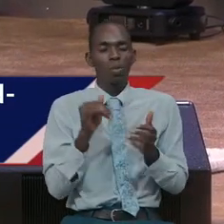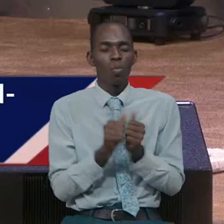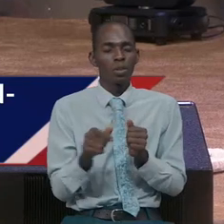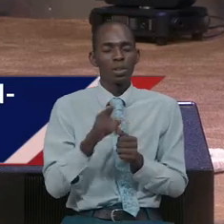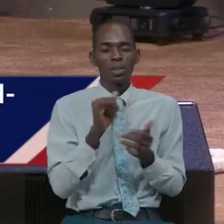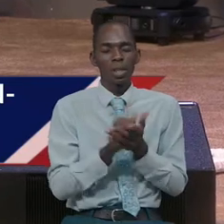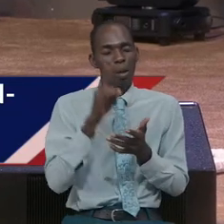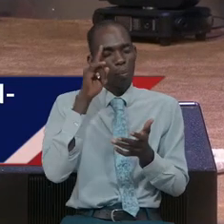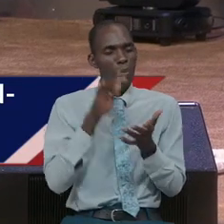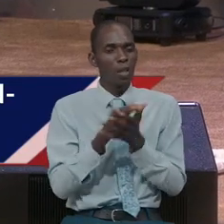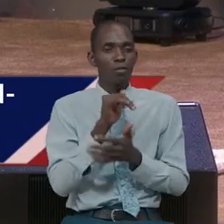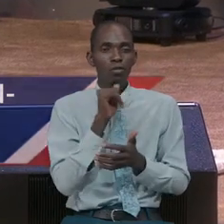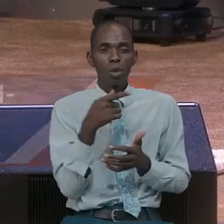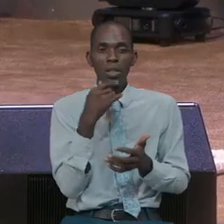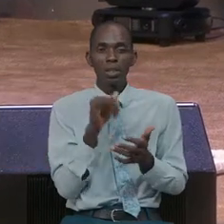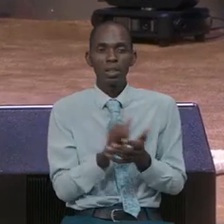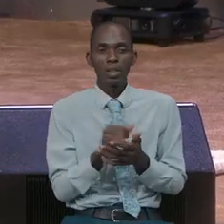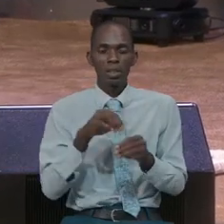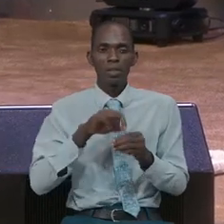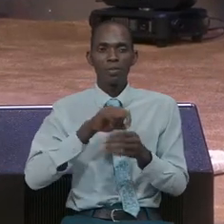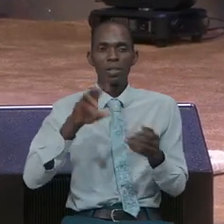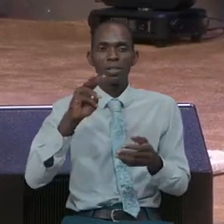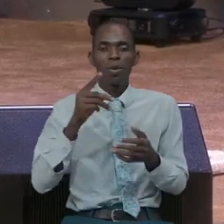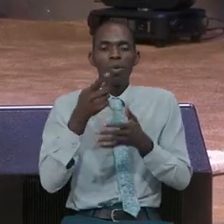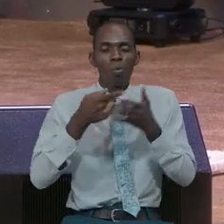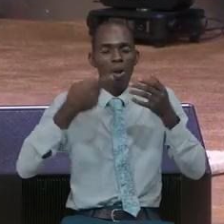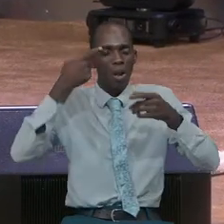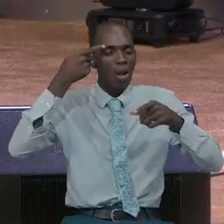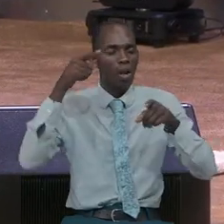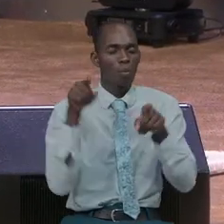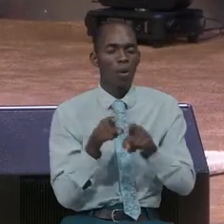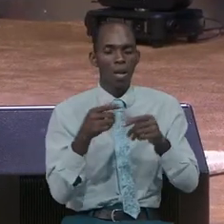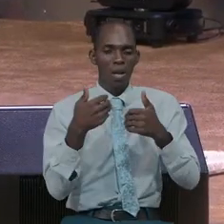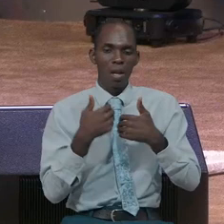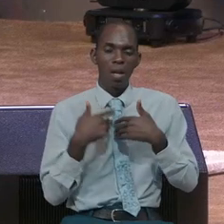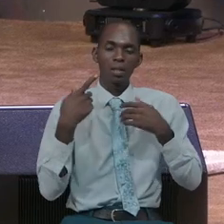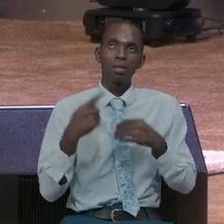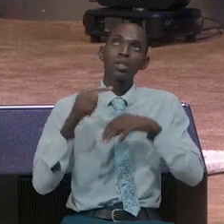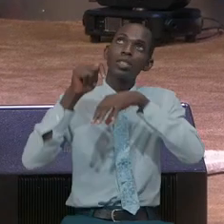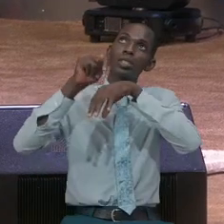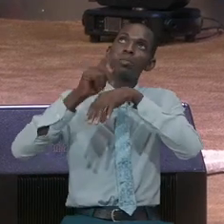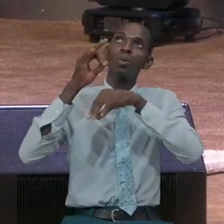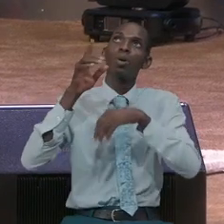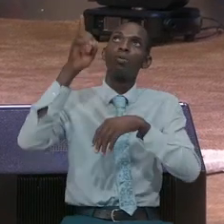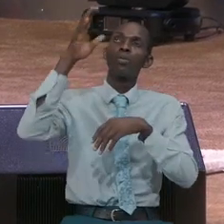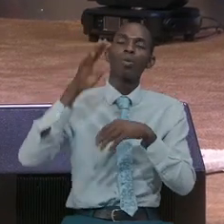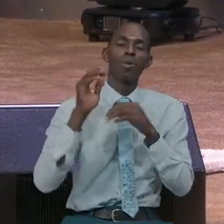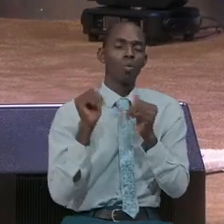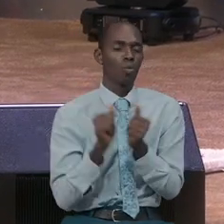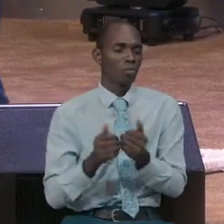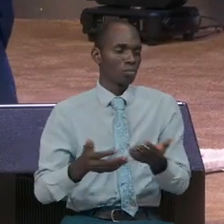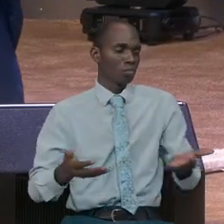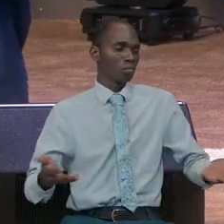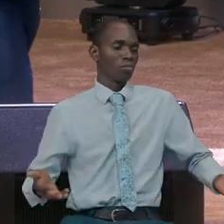Verse 16 says, and what agreement has the temple of God with idols? For ye